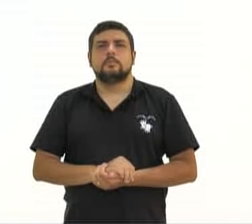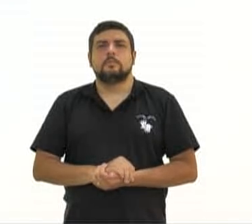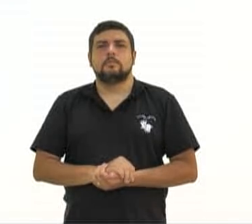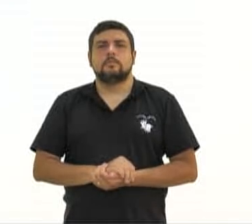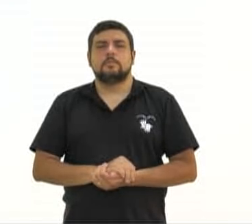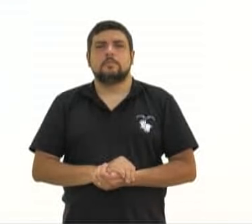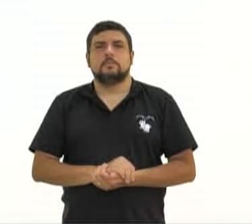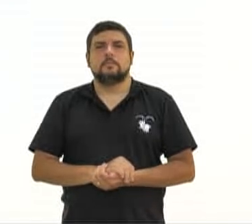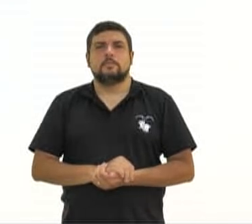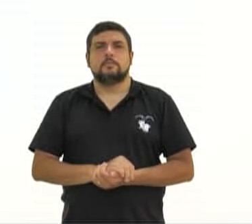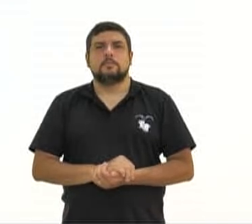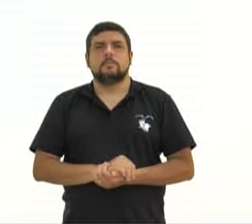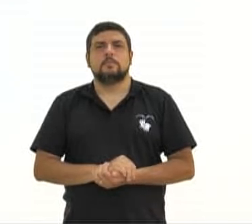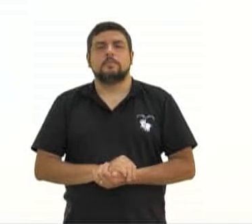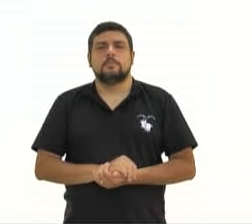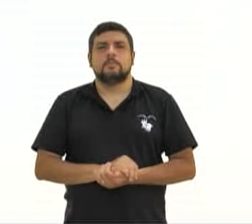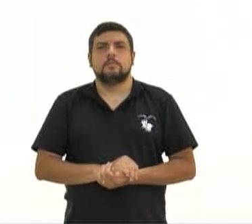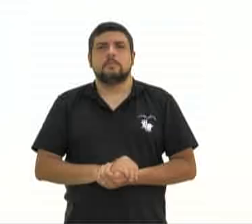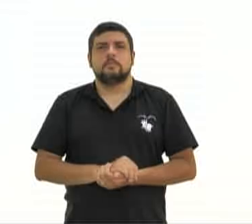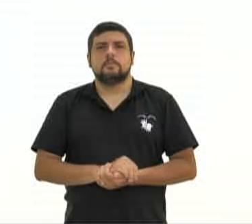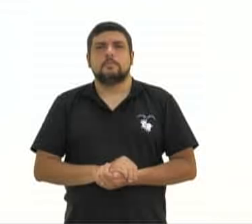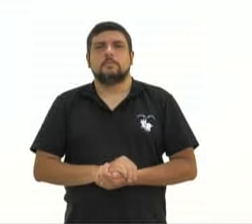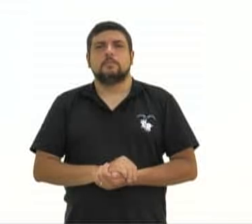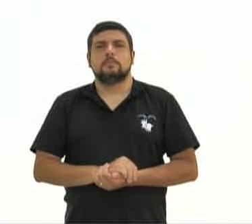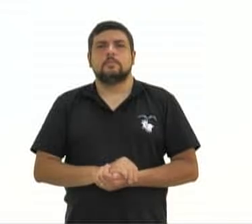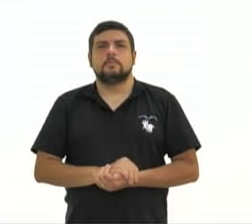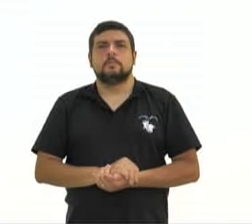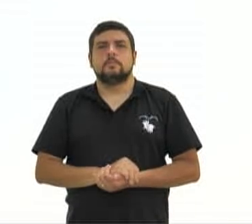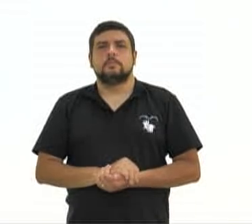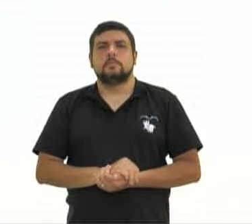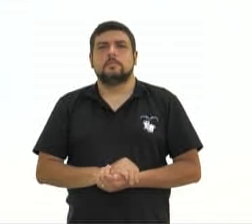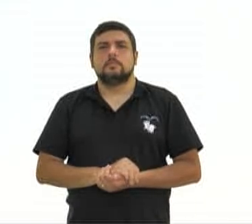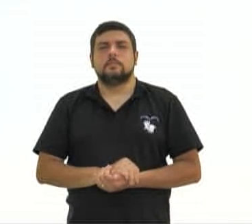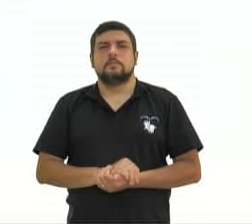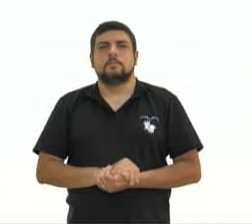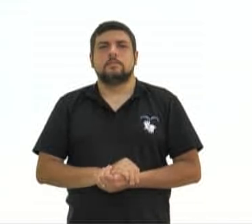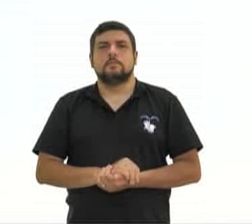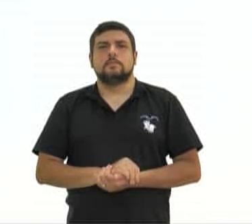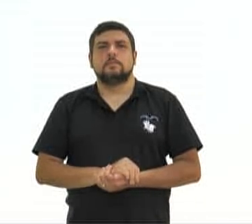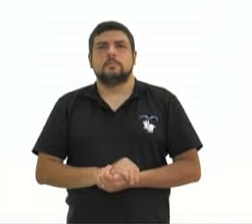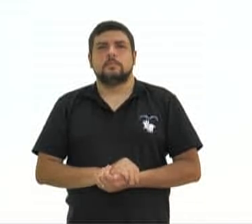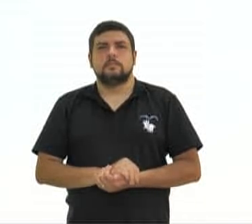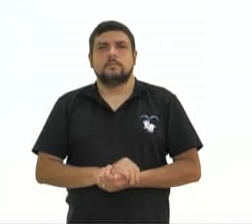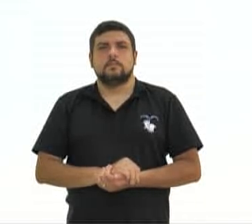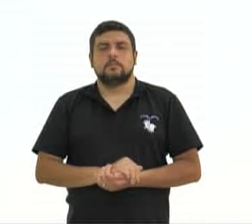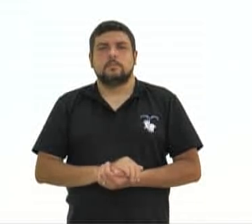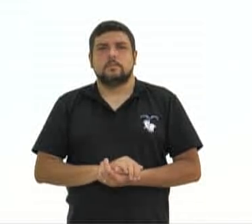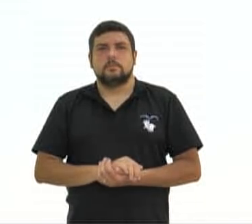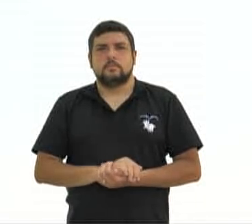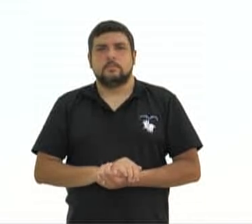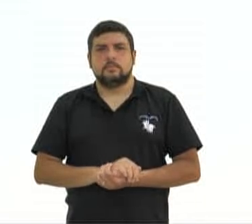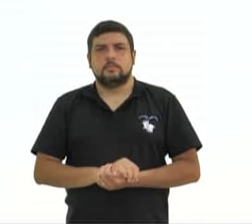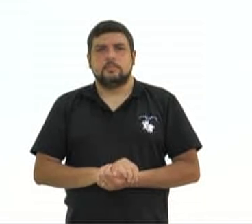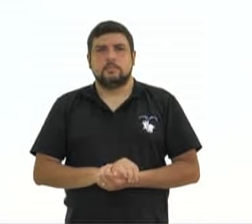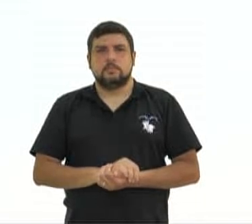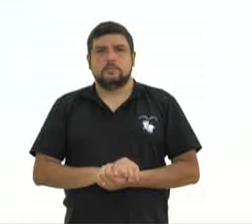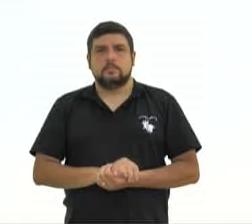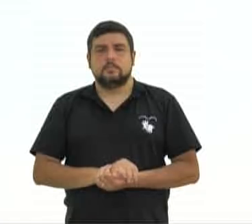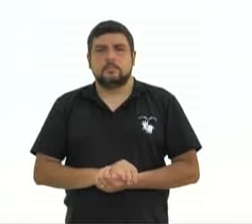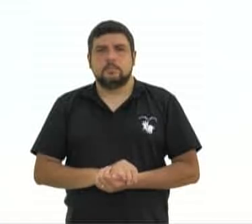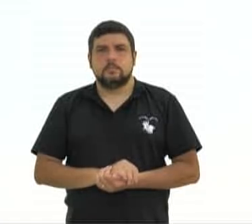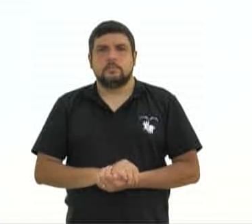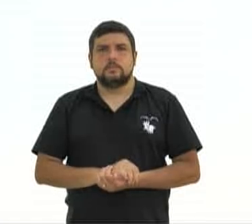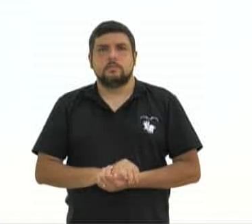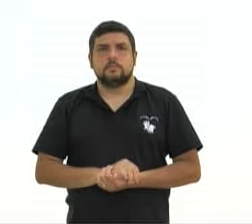das garotas, das meninas. In this edition, Malala tells her story